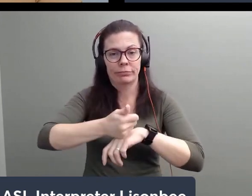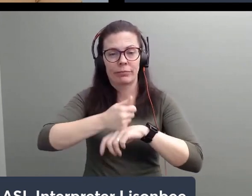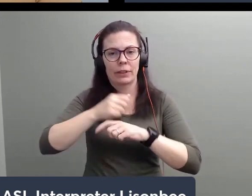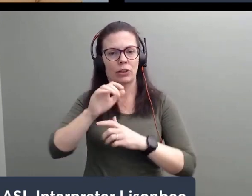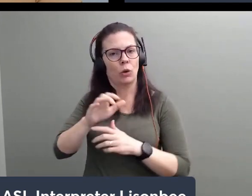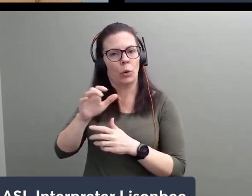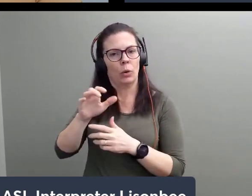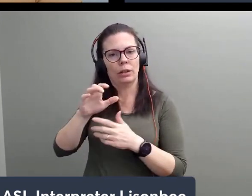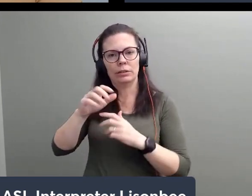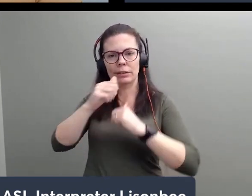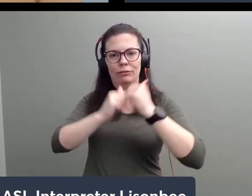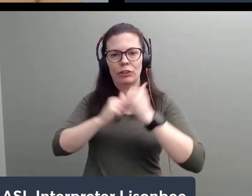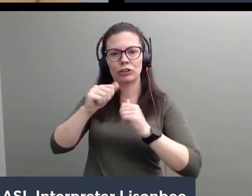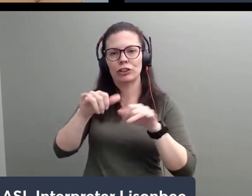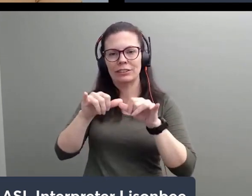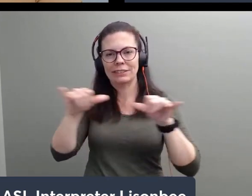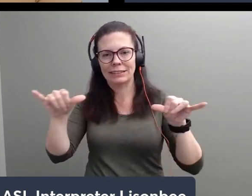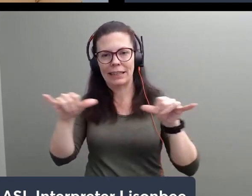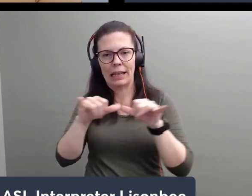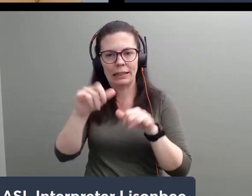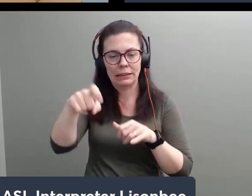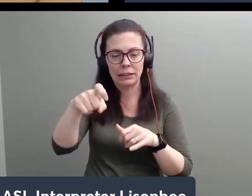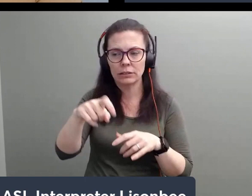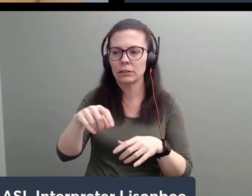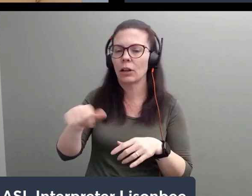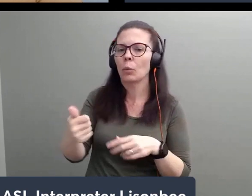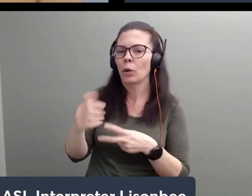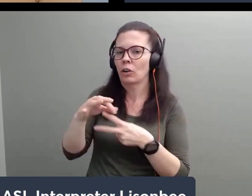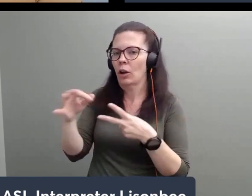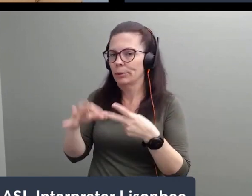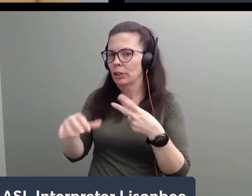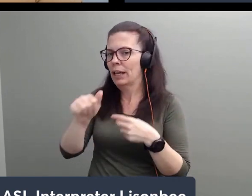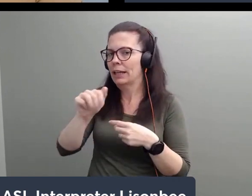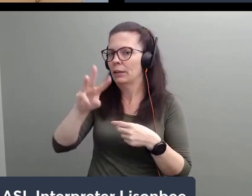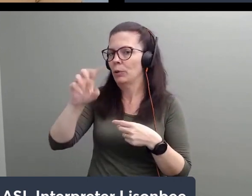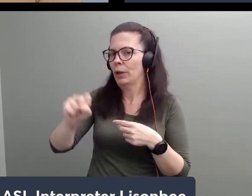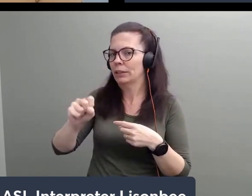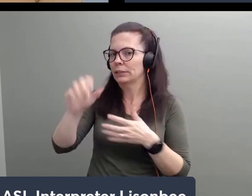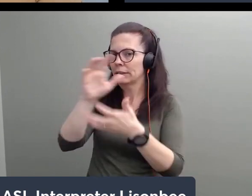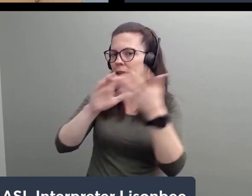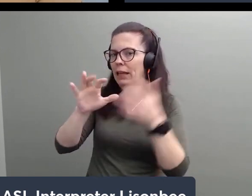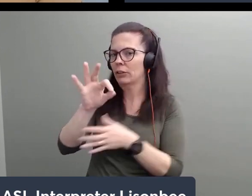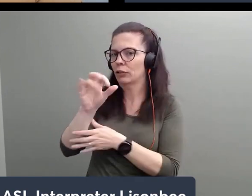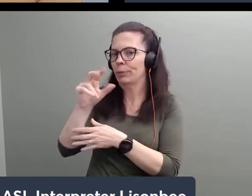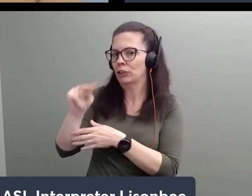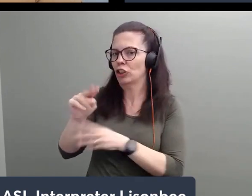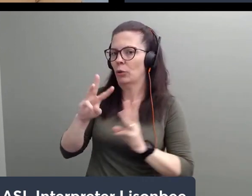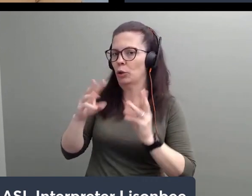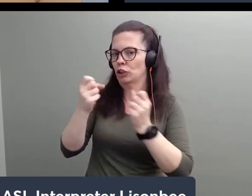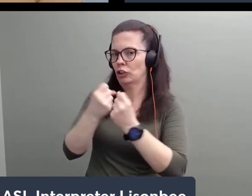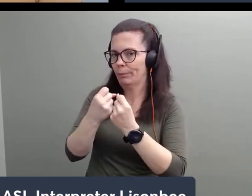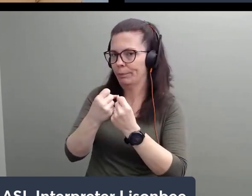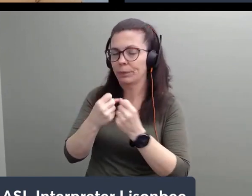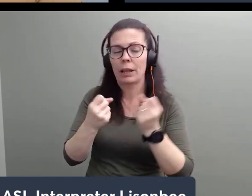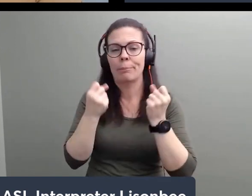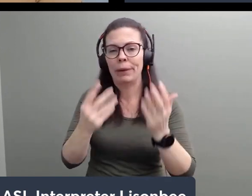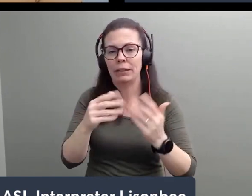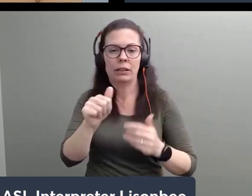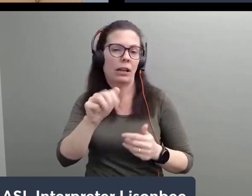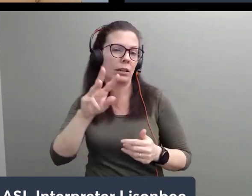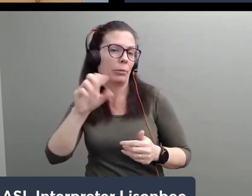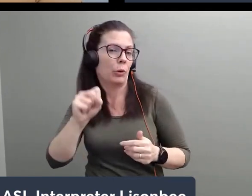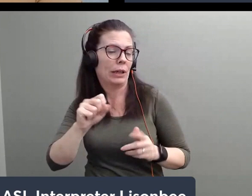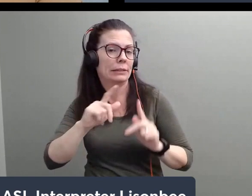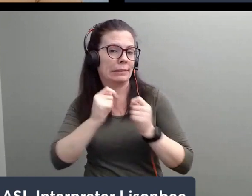one option is the AWS CloudFormation workshop that a number of AWS team members have